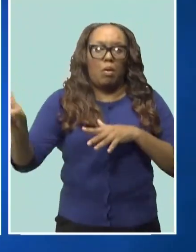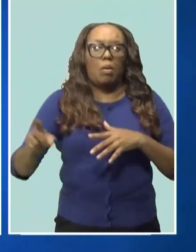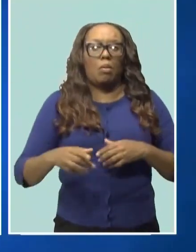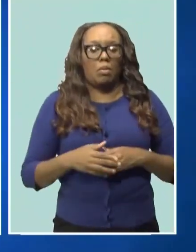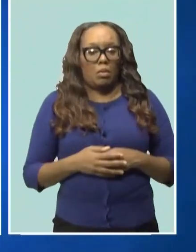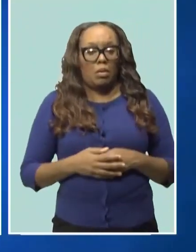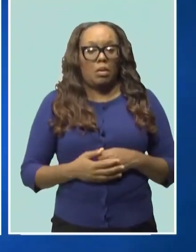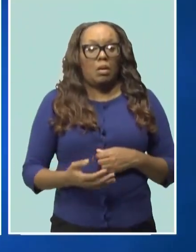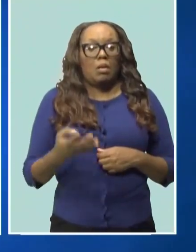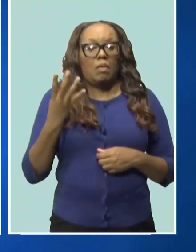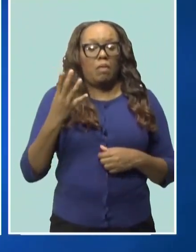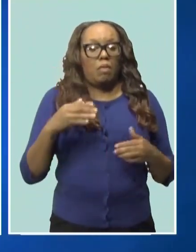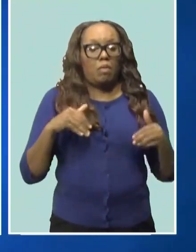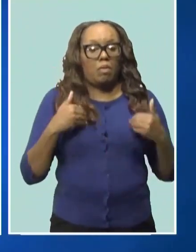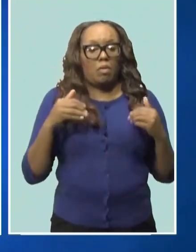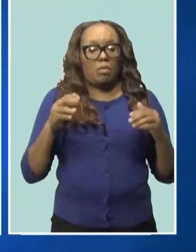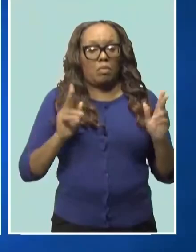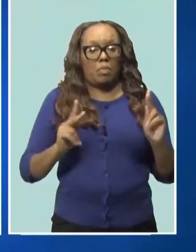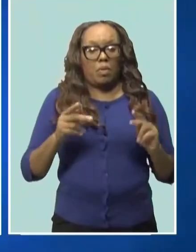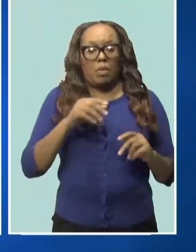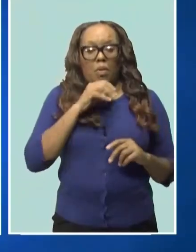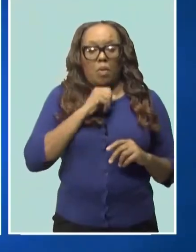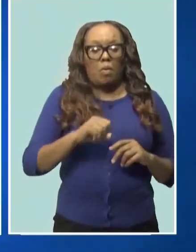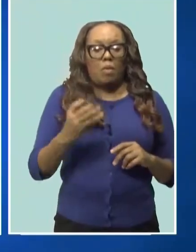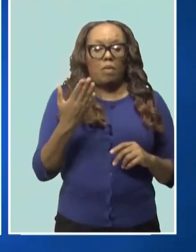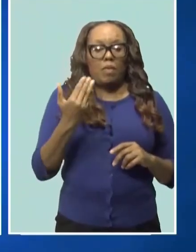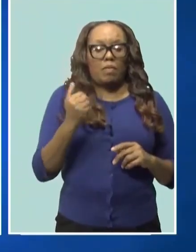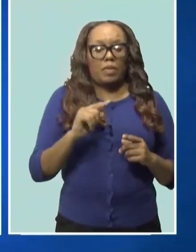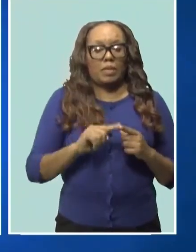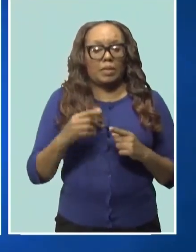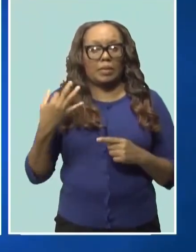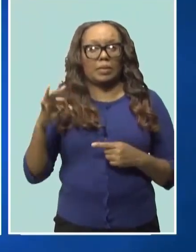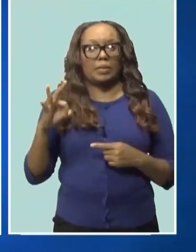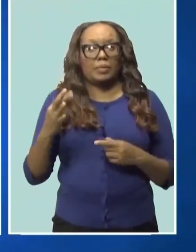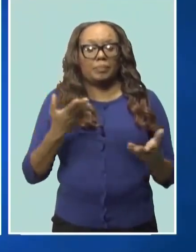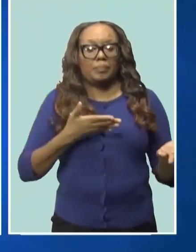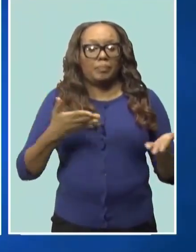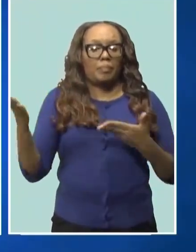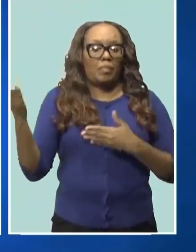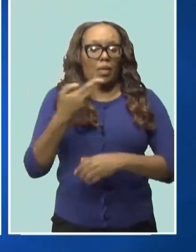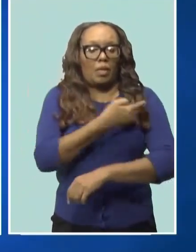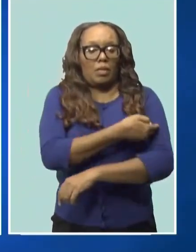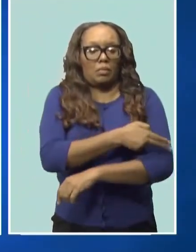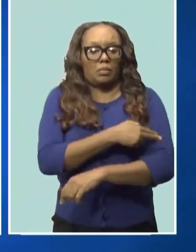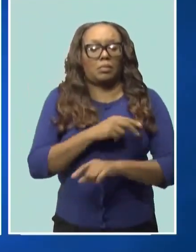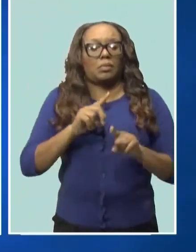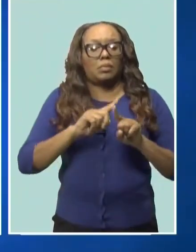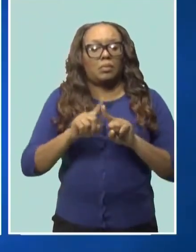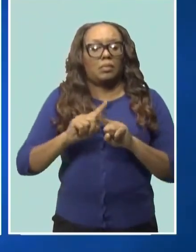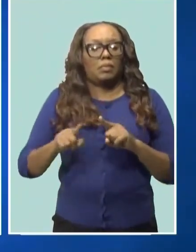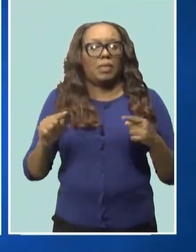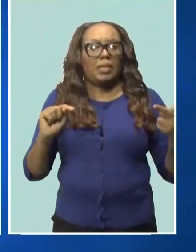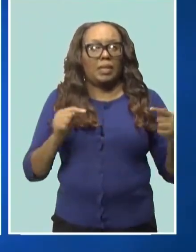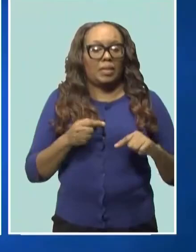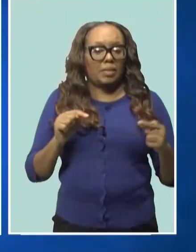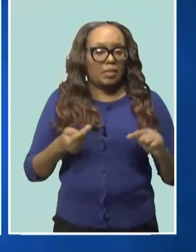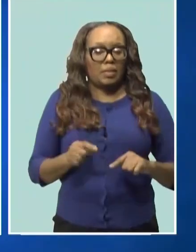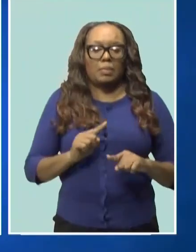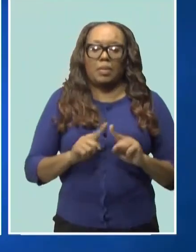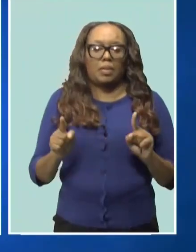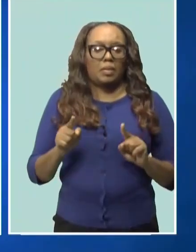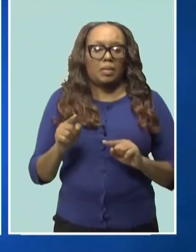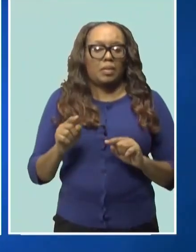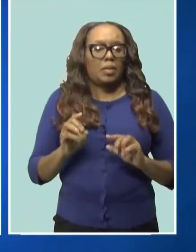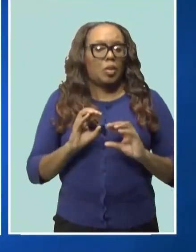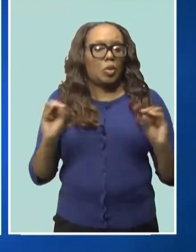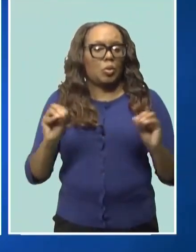4 youngsters between 15 and 19 years were all transported to hospital with injuries, which were said to be